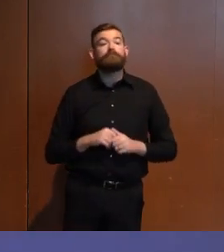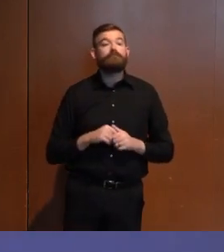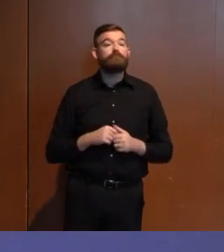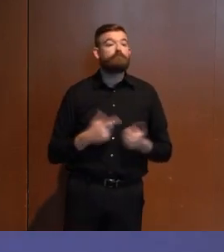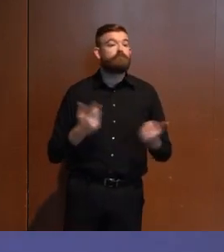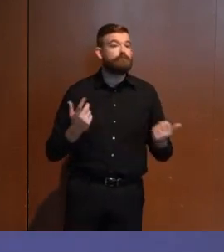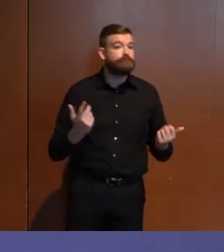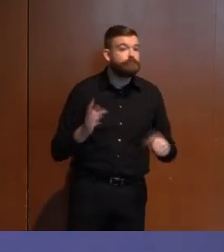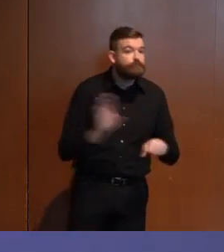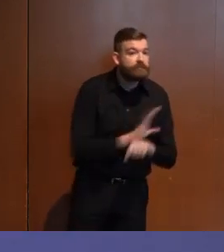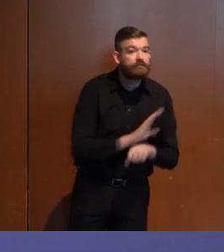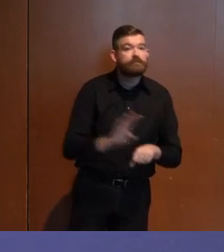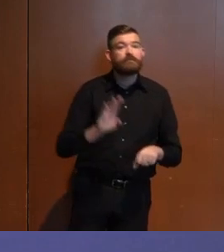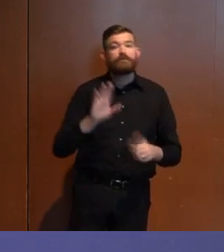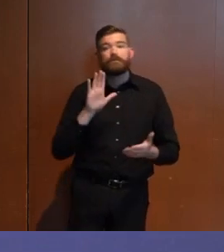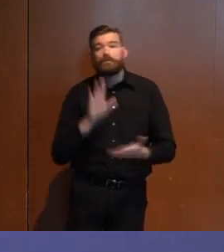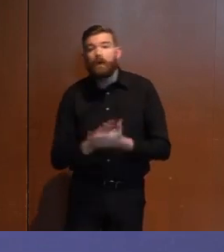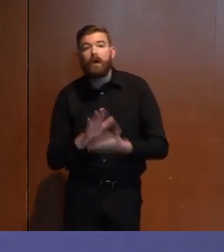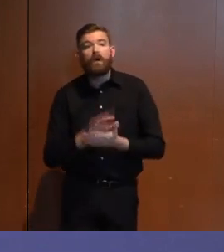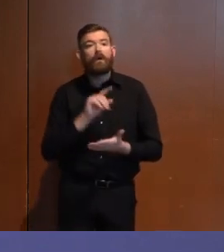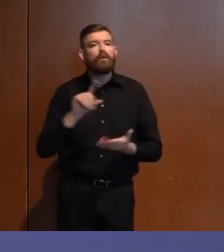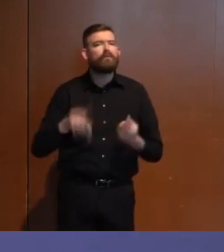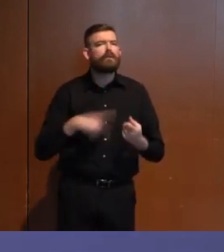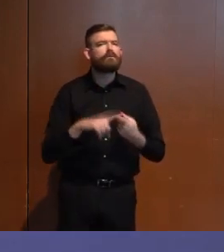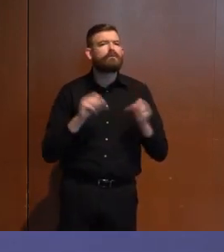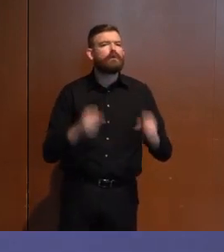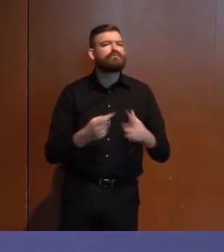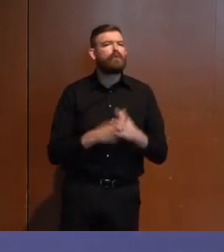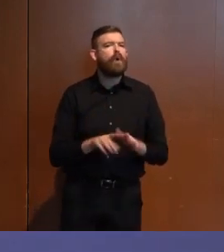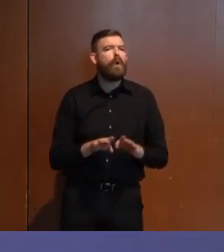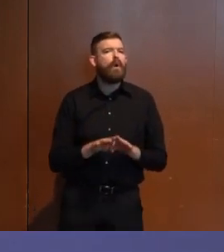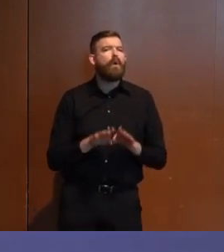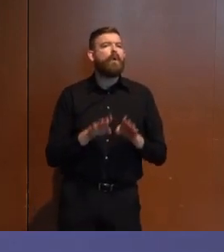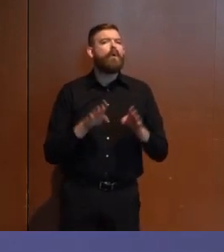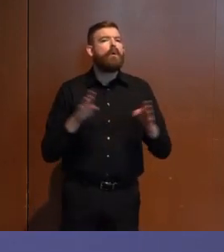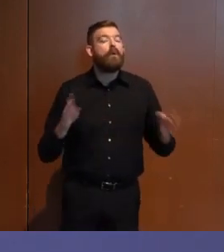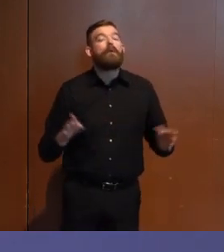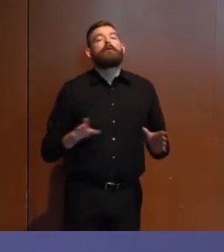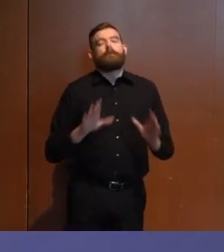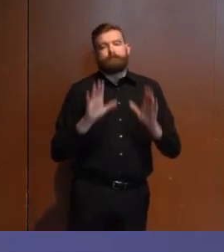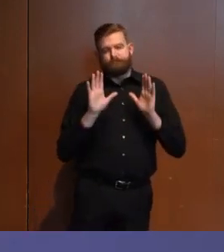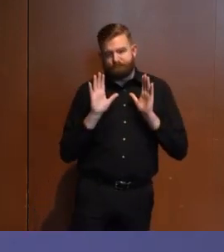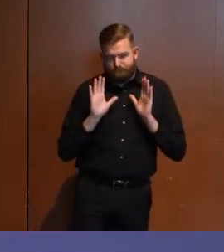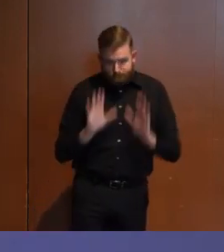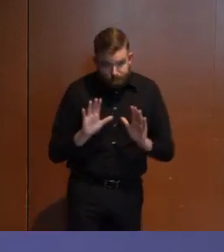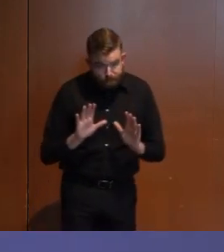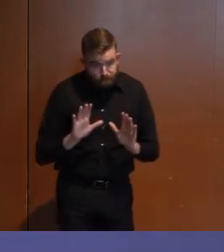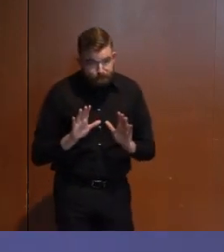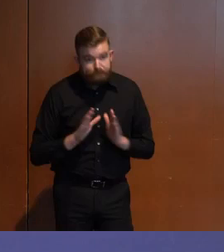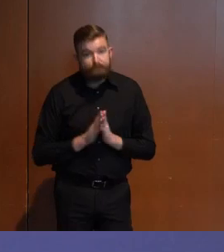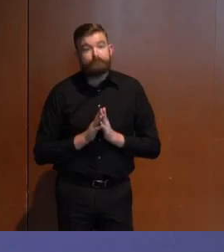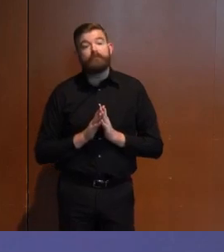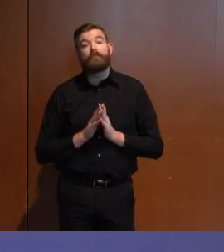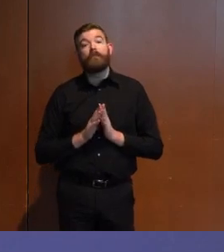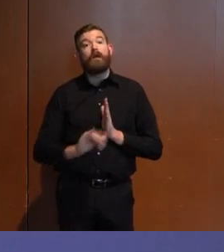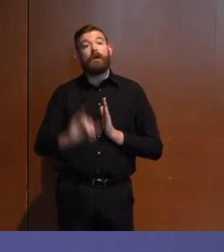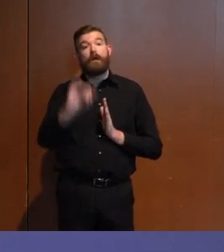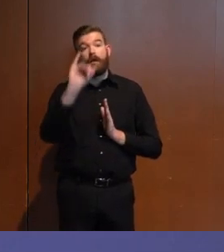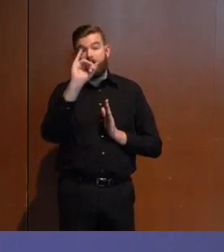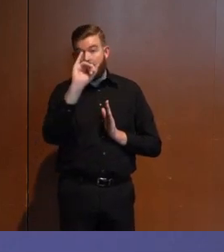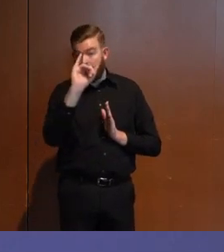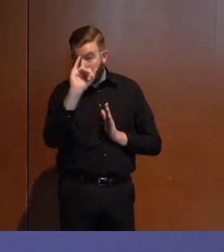And I'll be the happiest guy in New Jersey, among the happiest guys in America, if we can begin to